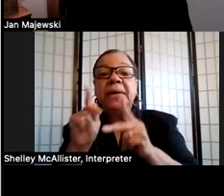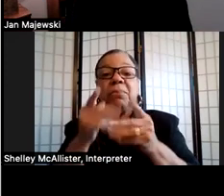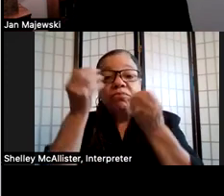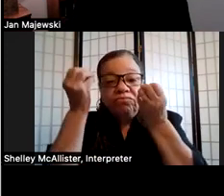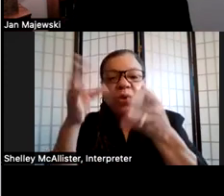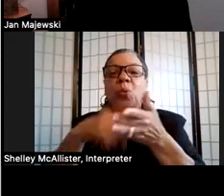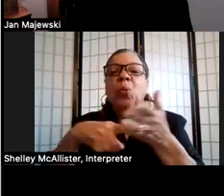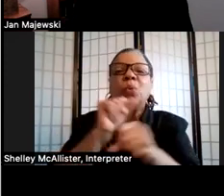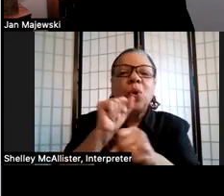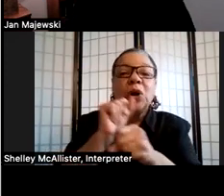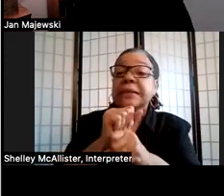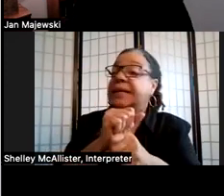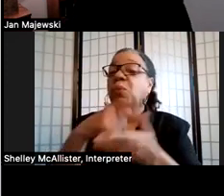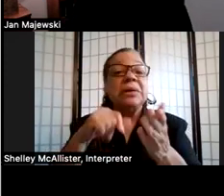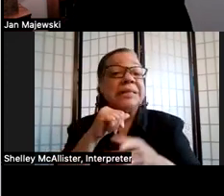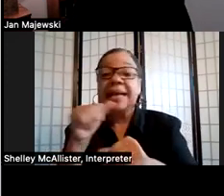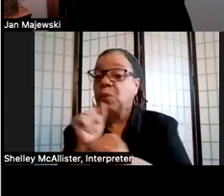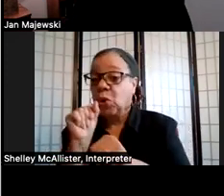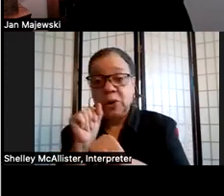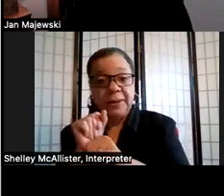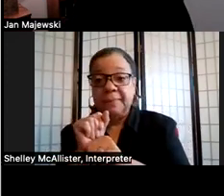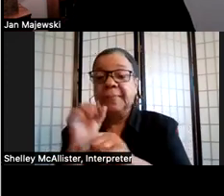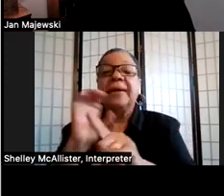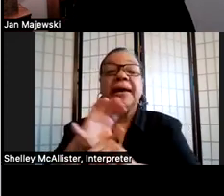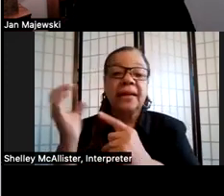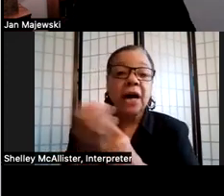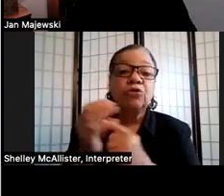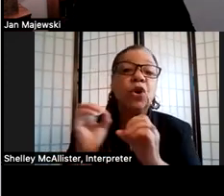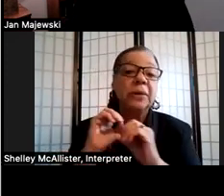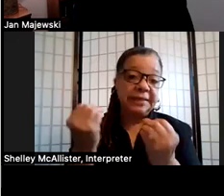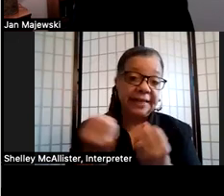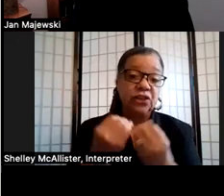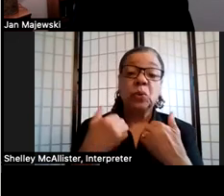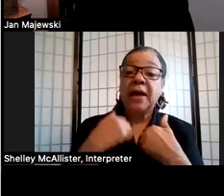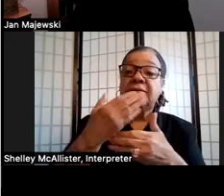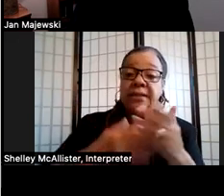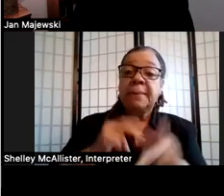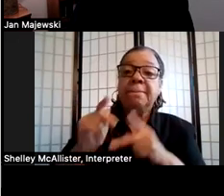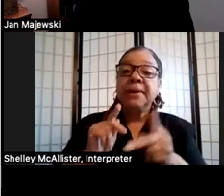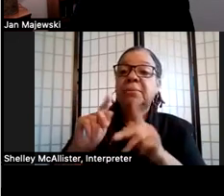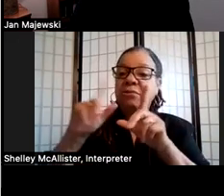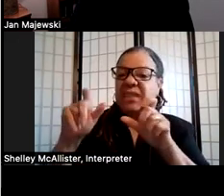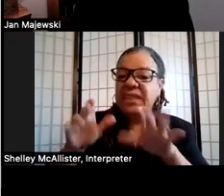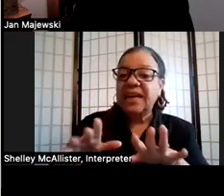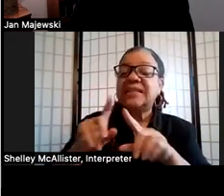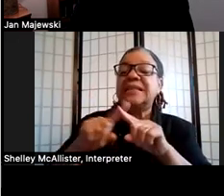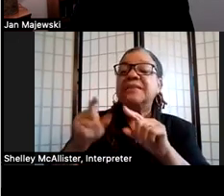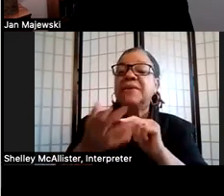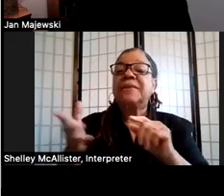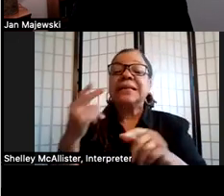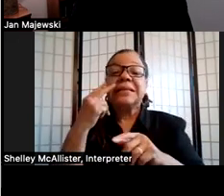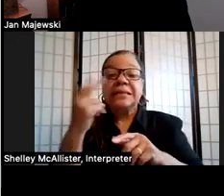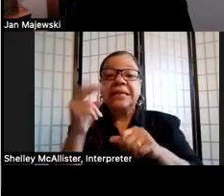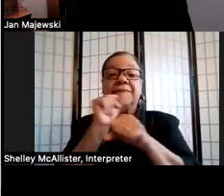people's input on what works and what doesn't. In cultural organizations, We will have people come in and test prototypes. We will have